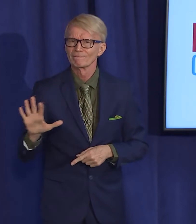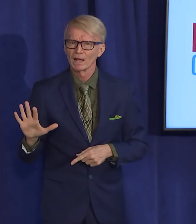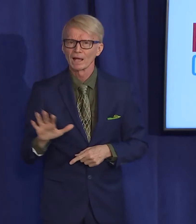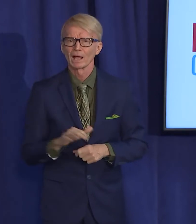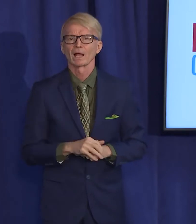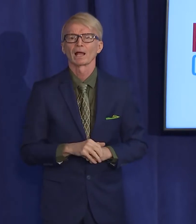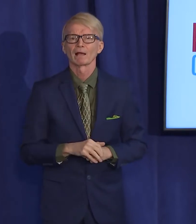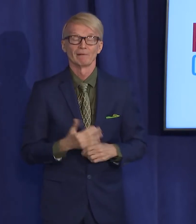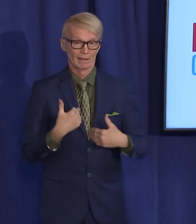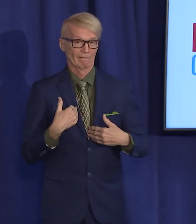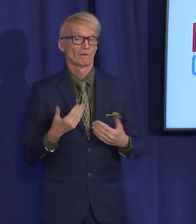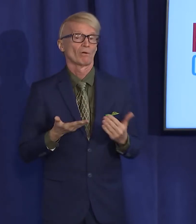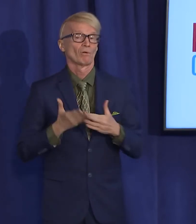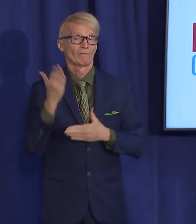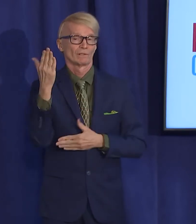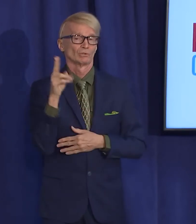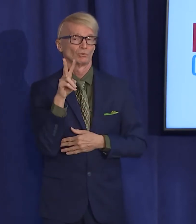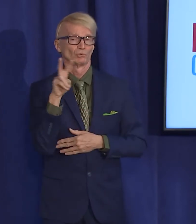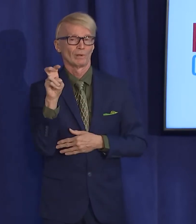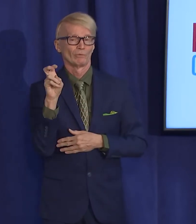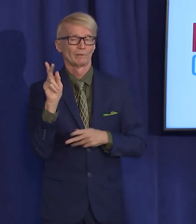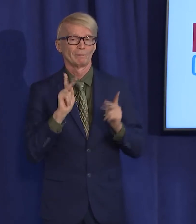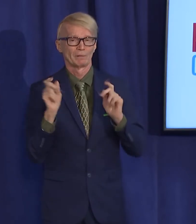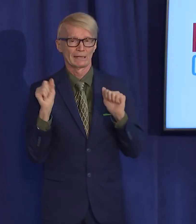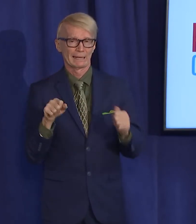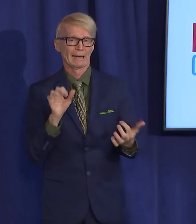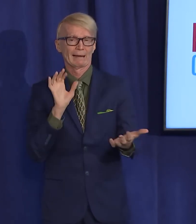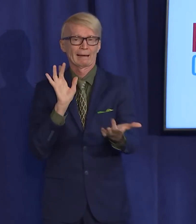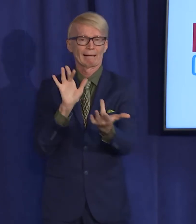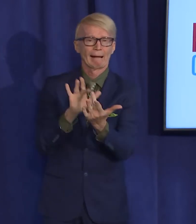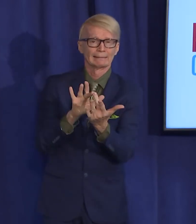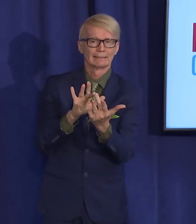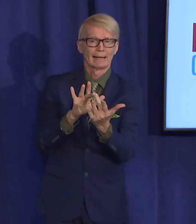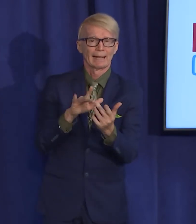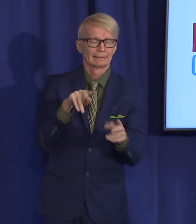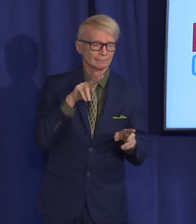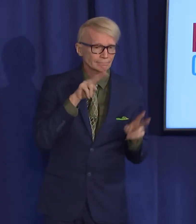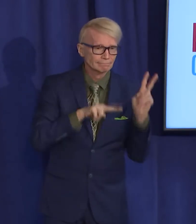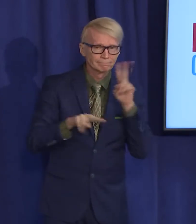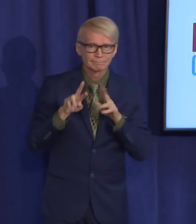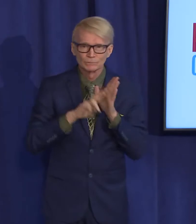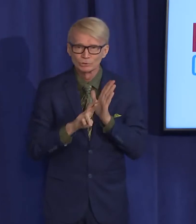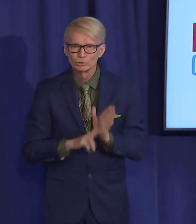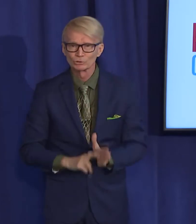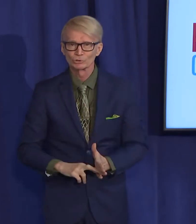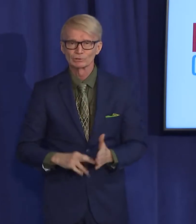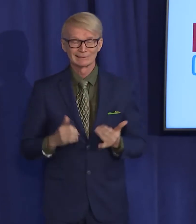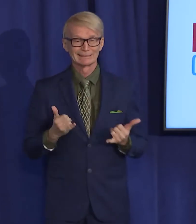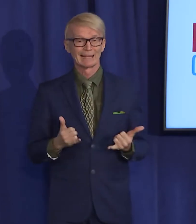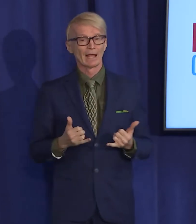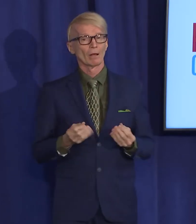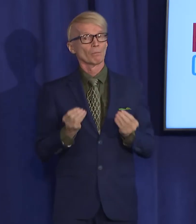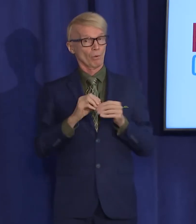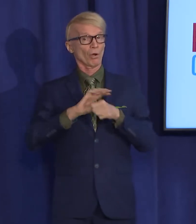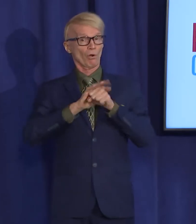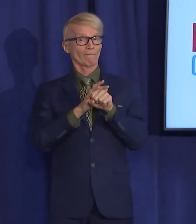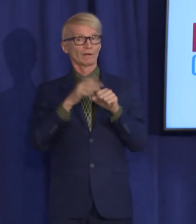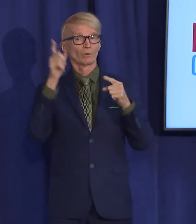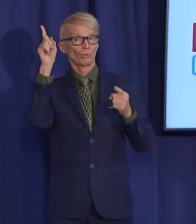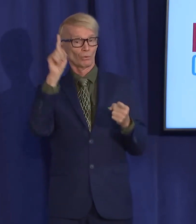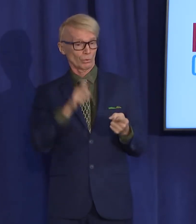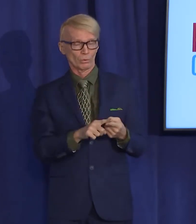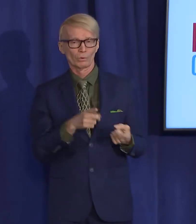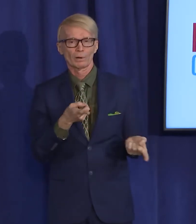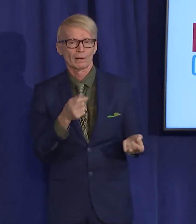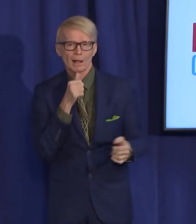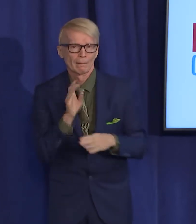312-746-4835. We have more than 200 contact tracers standing by. They're not as busy right now because our COVID cases are under good control. So